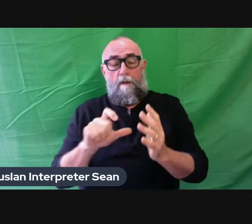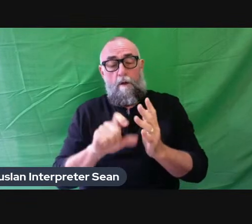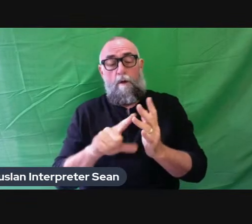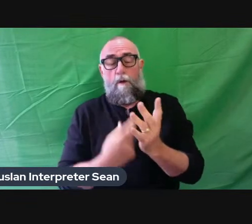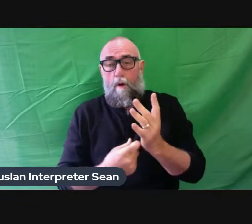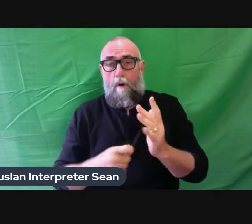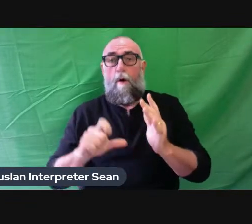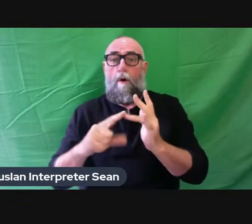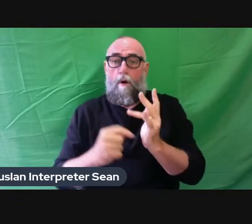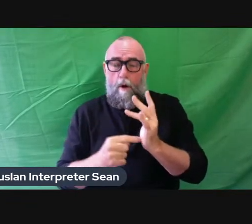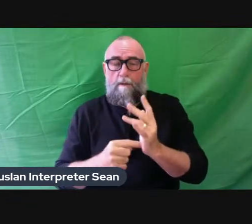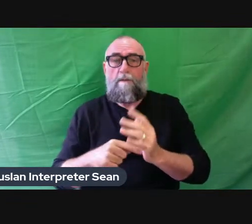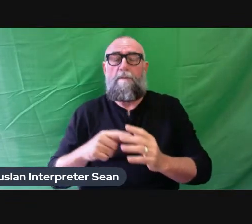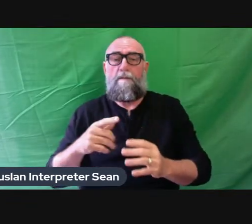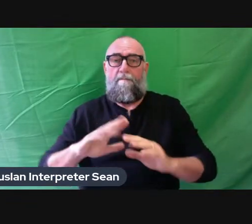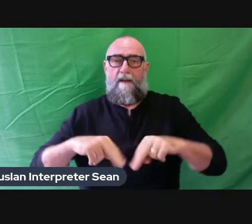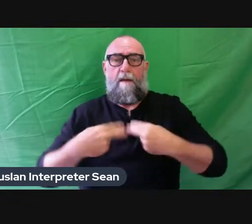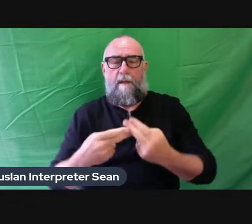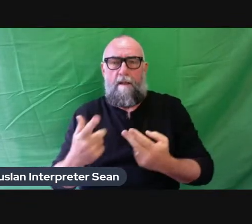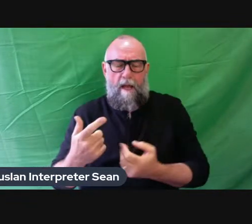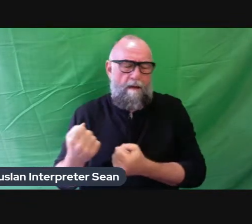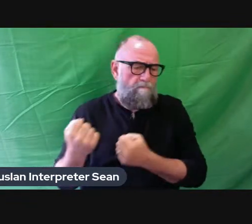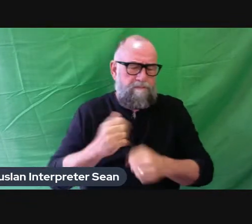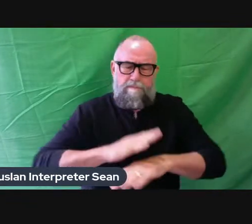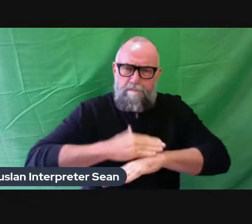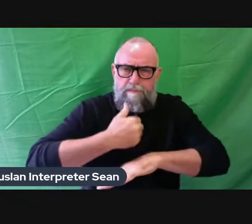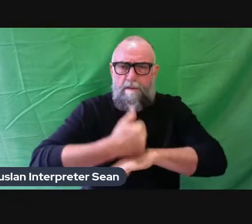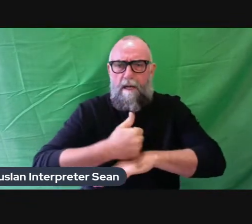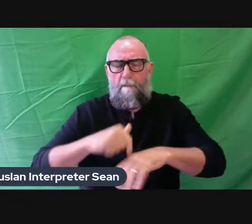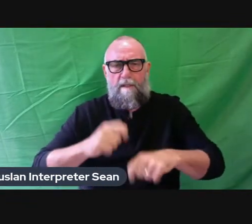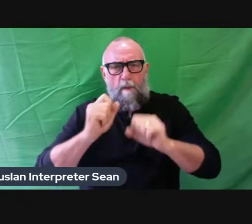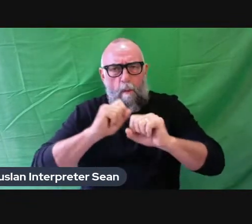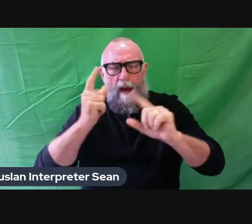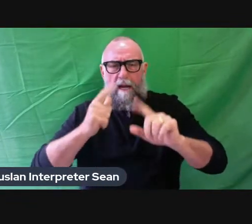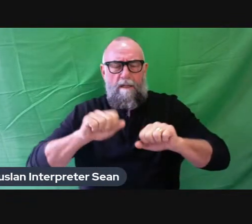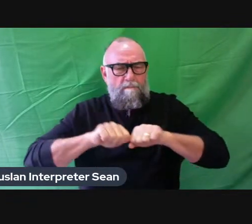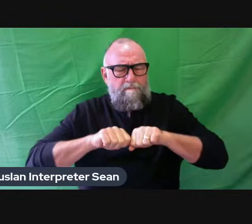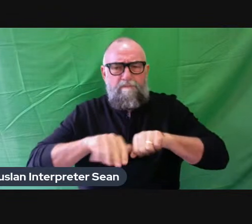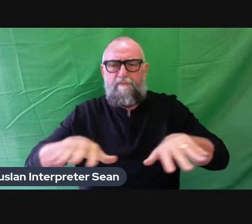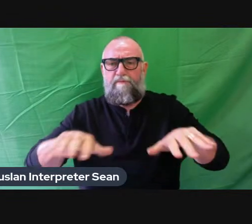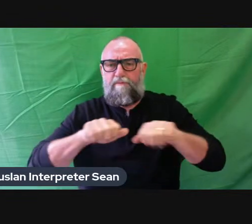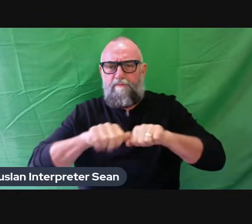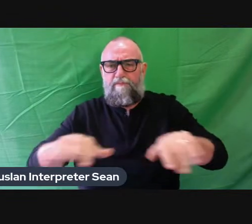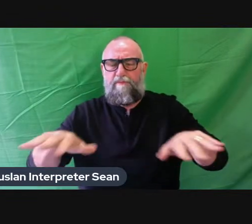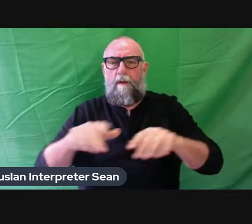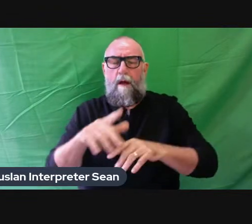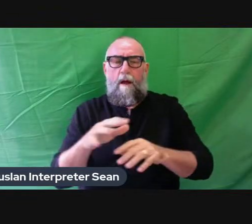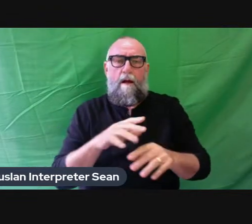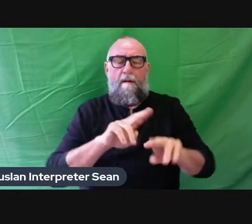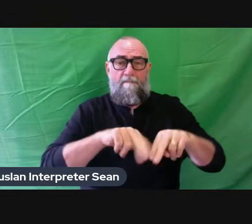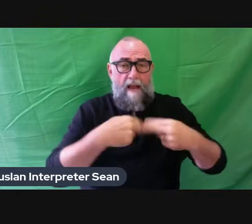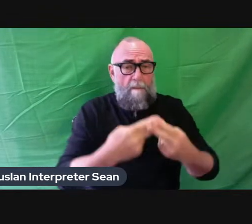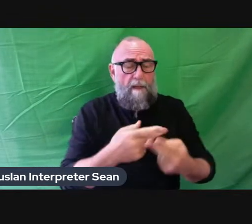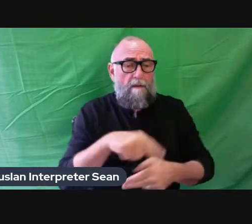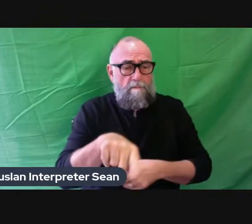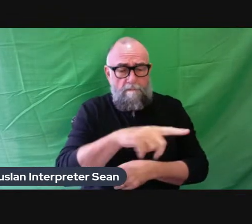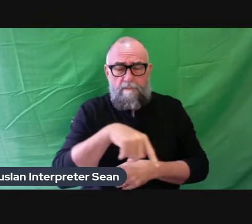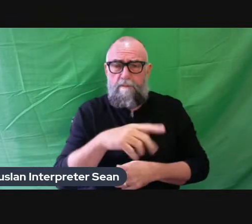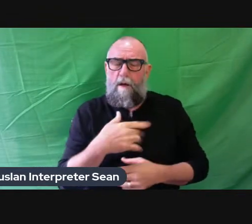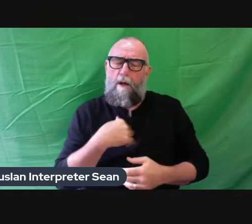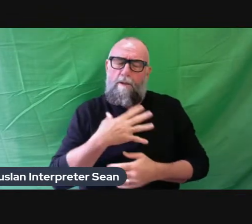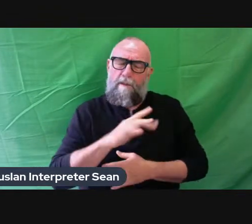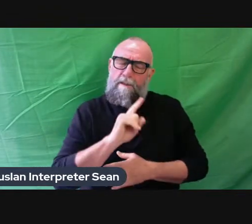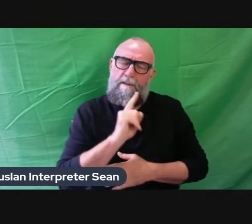an annual event to bring awareness to stroke and stroke survivors. So to Barbara, Ruth and Mary Colcott, thank you so